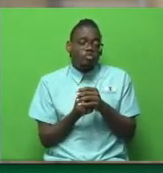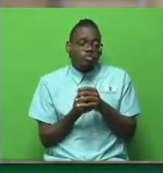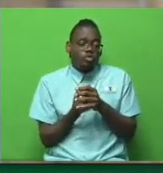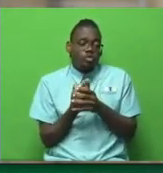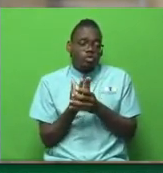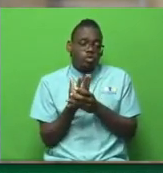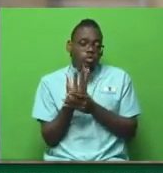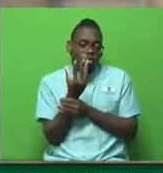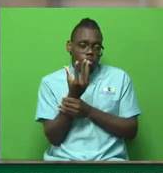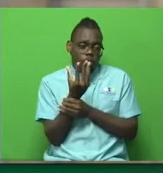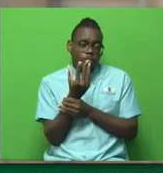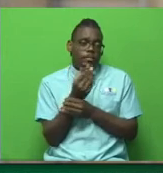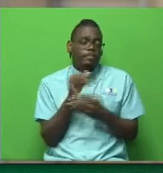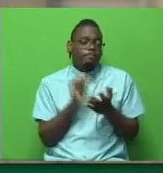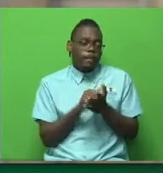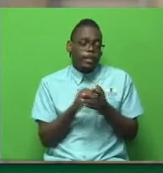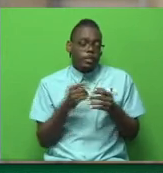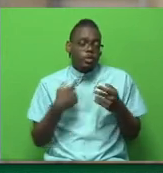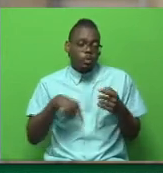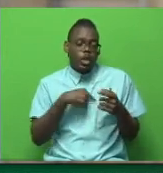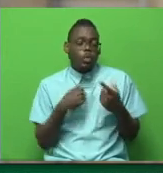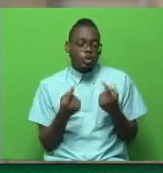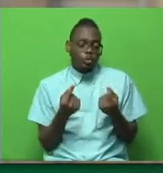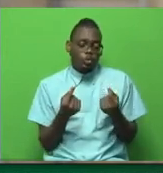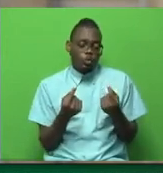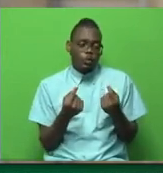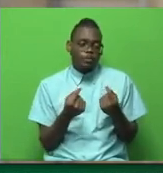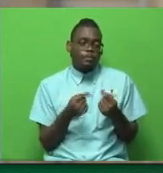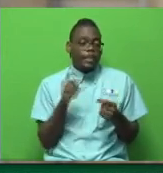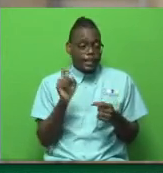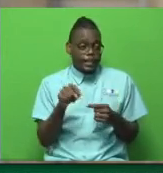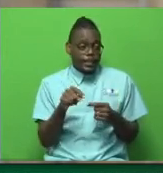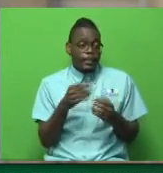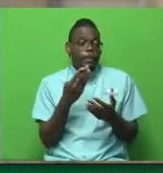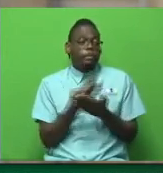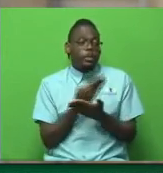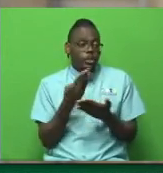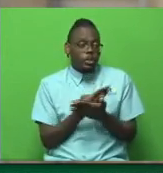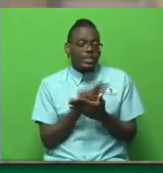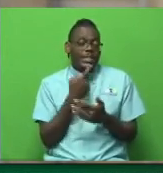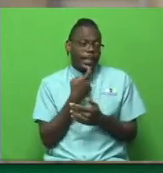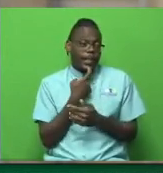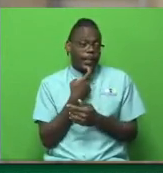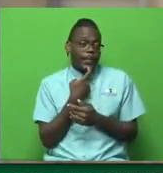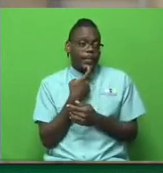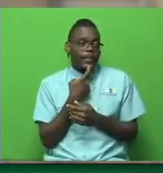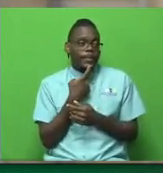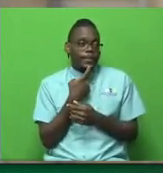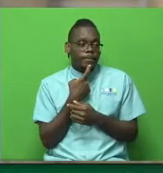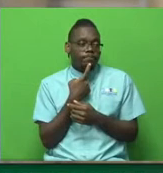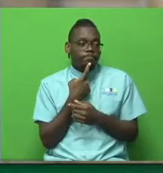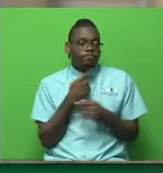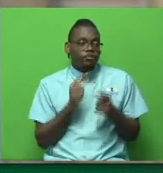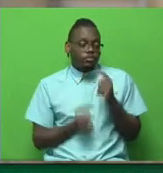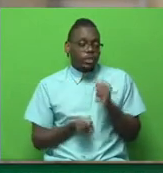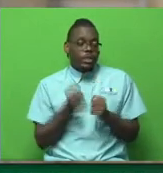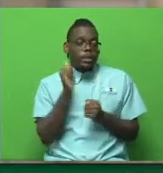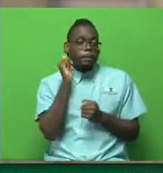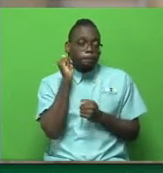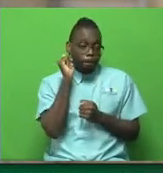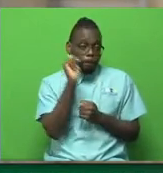done what this budget says unequivocally is that Trinidad and Tobago is back in business